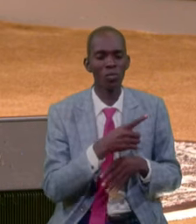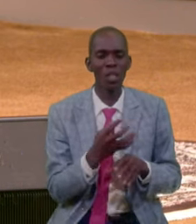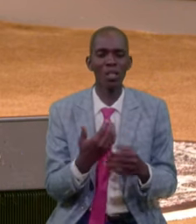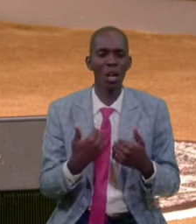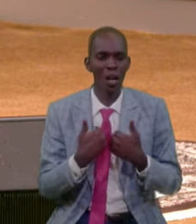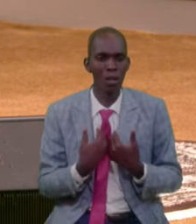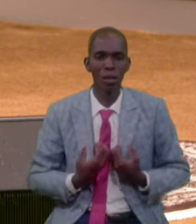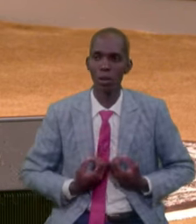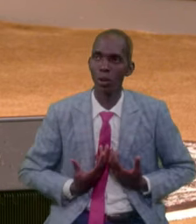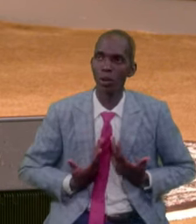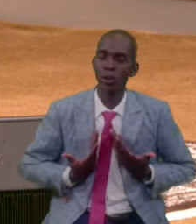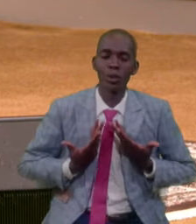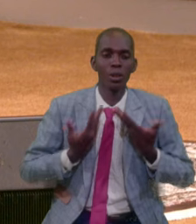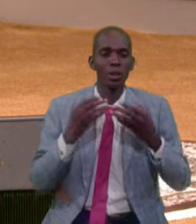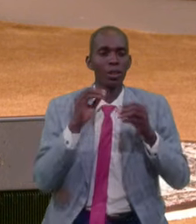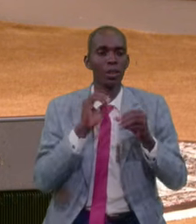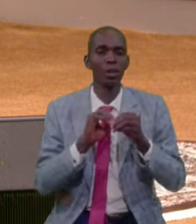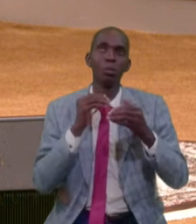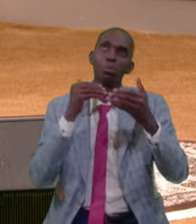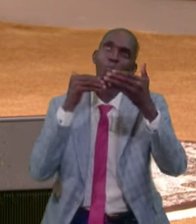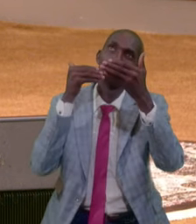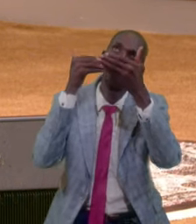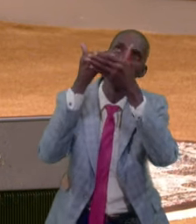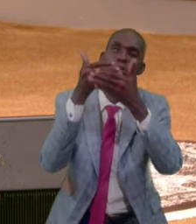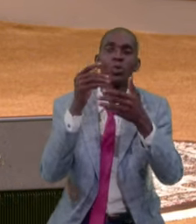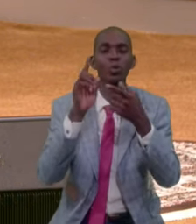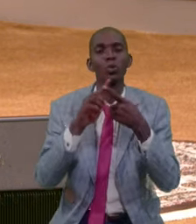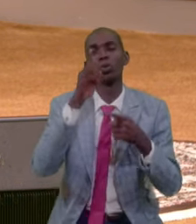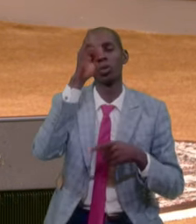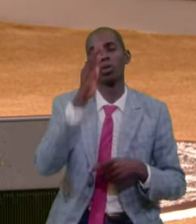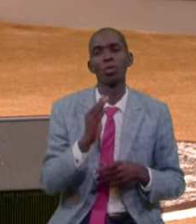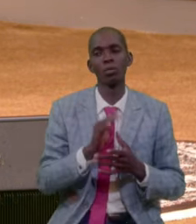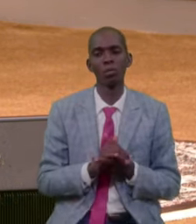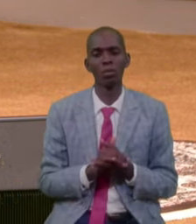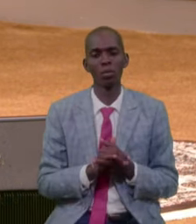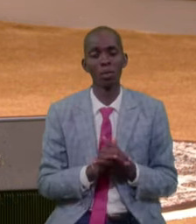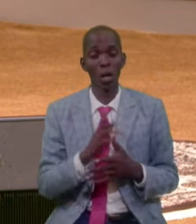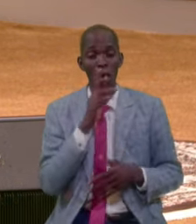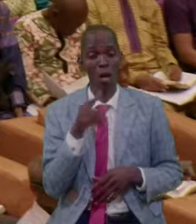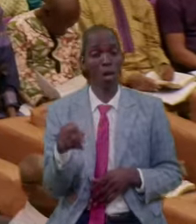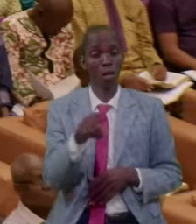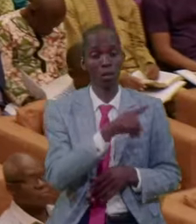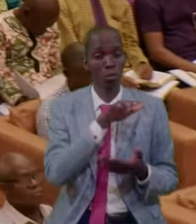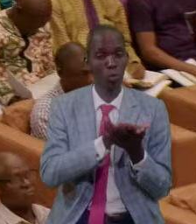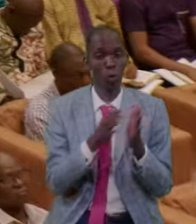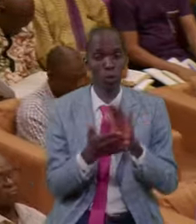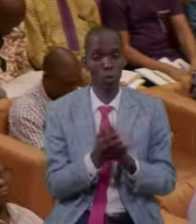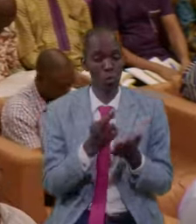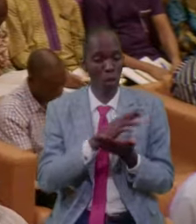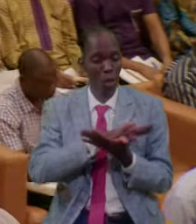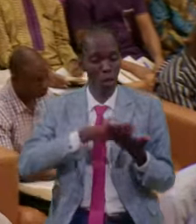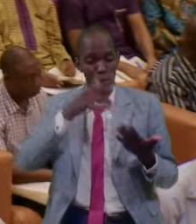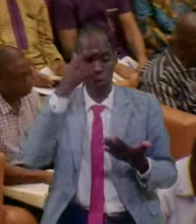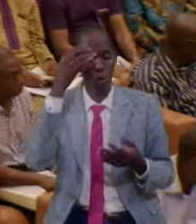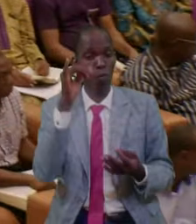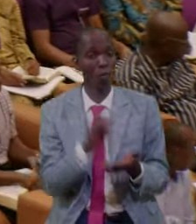delights in approaching to God. Are they righteous because of that? No. If you read the